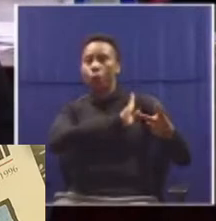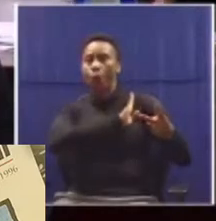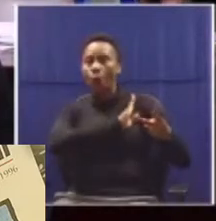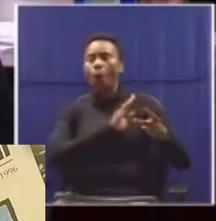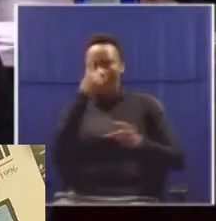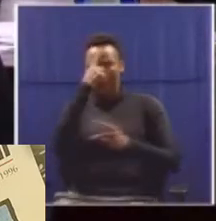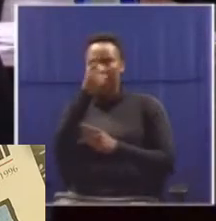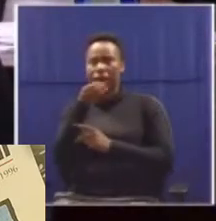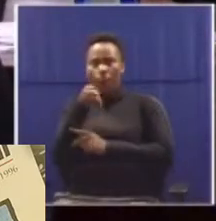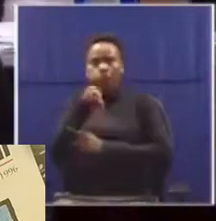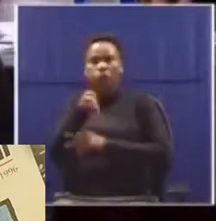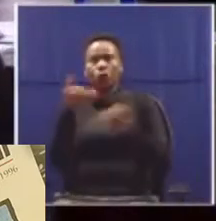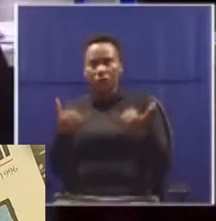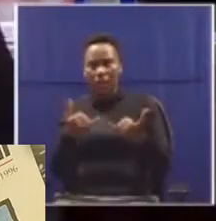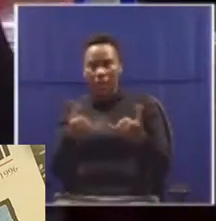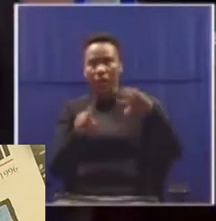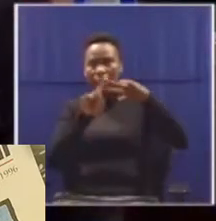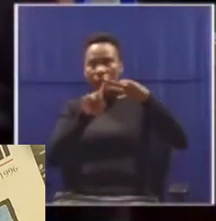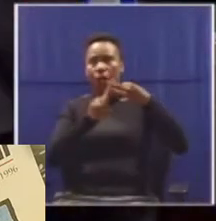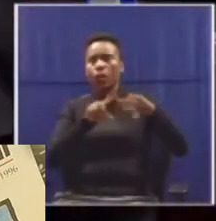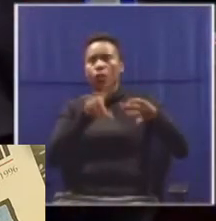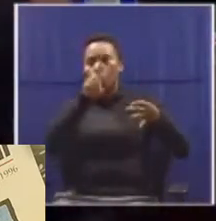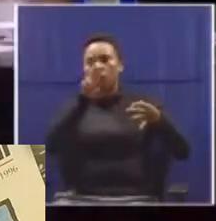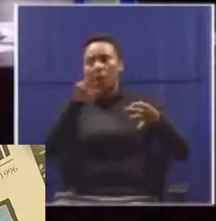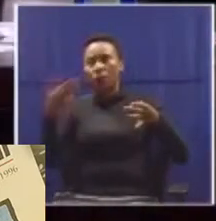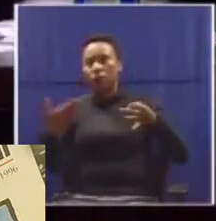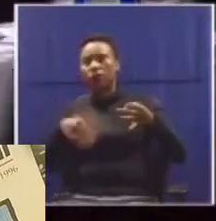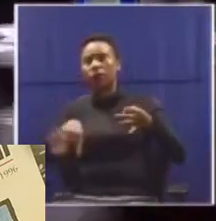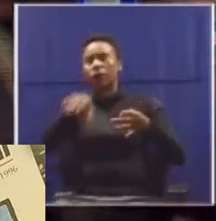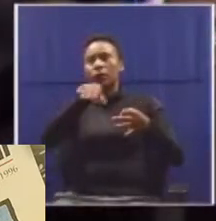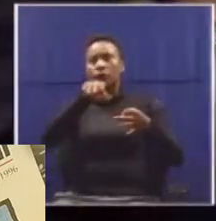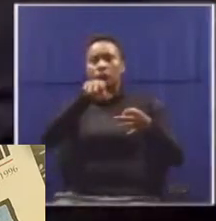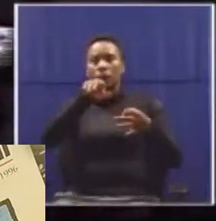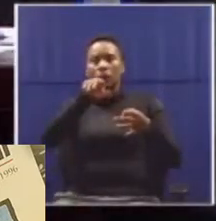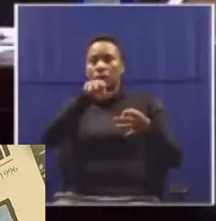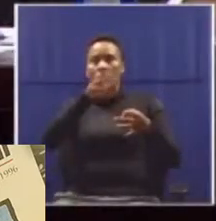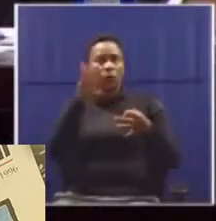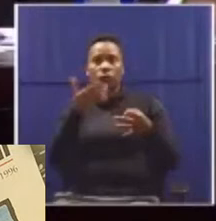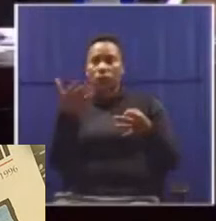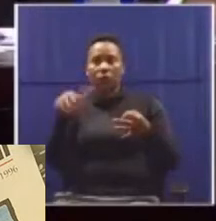today and Dr angelotic we support this poem